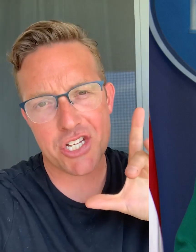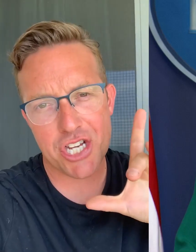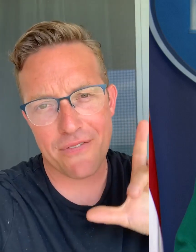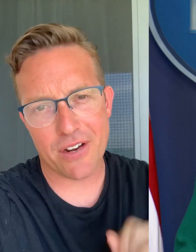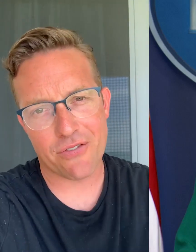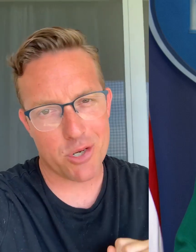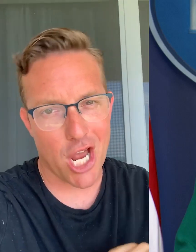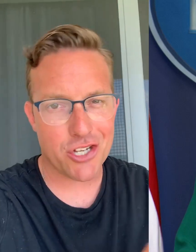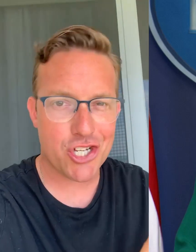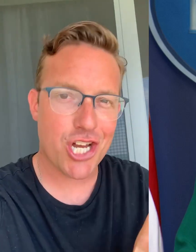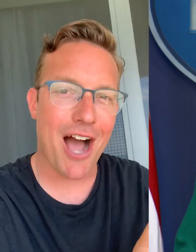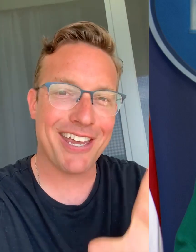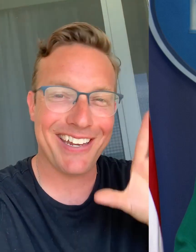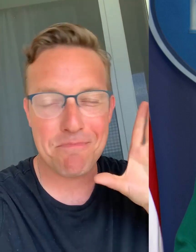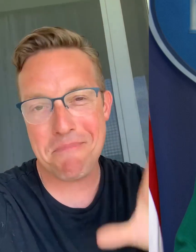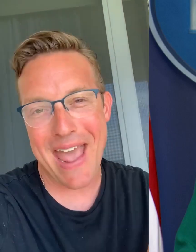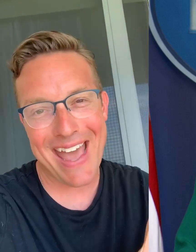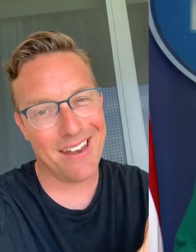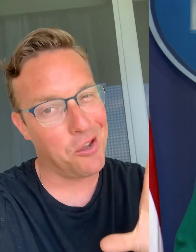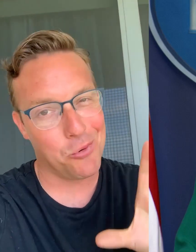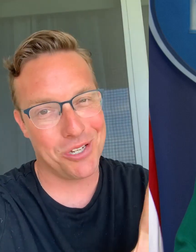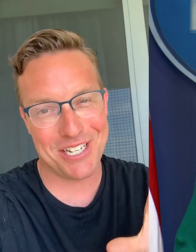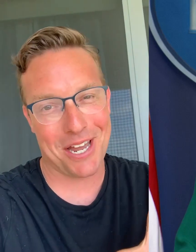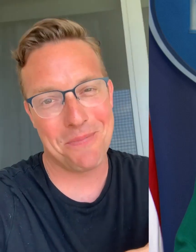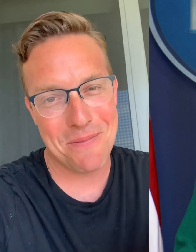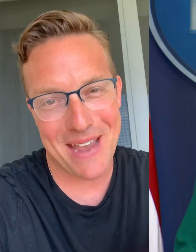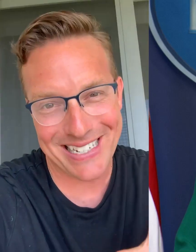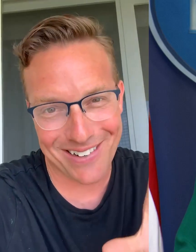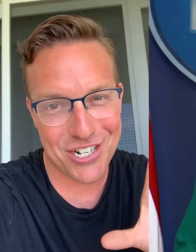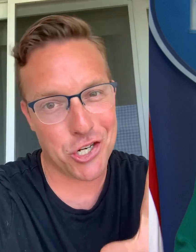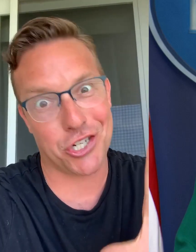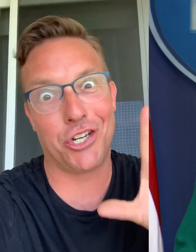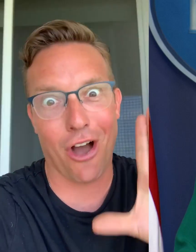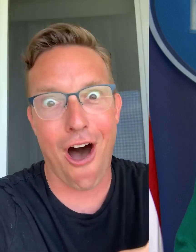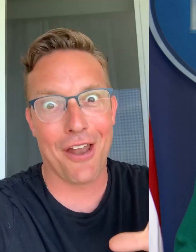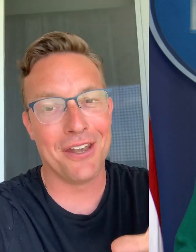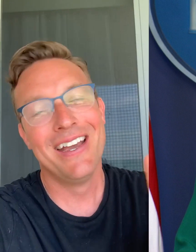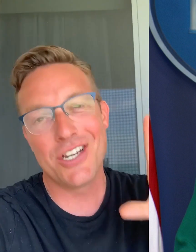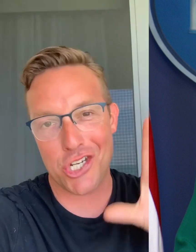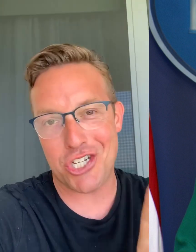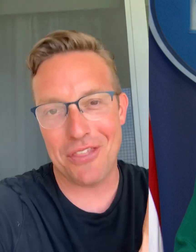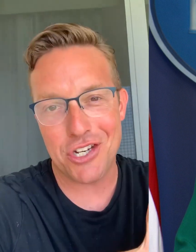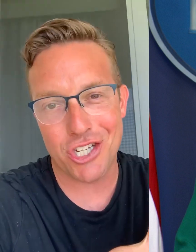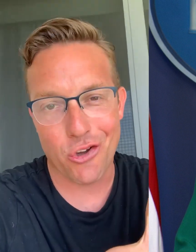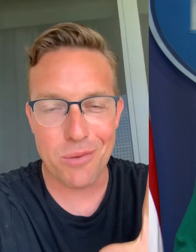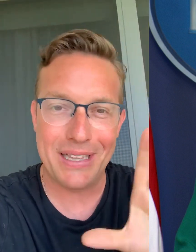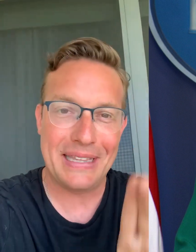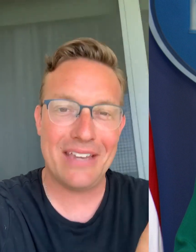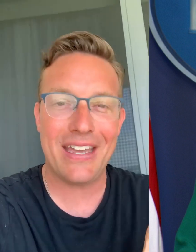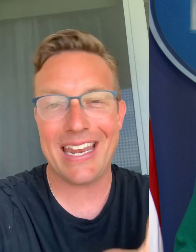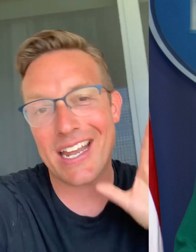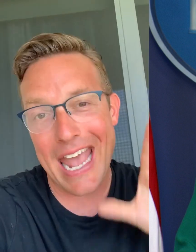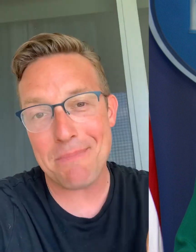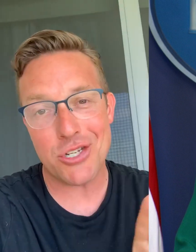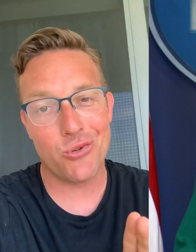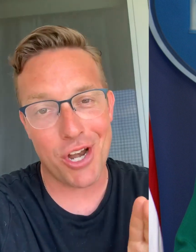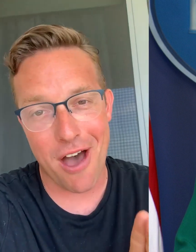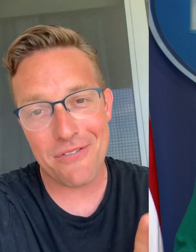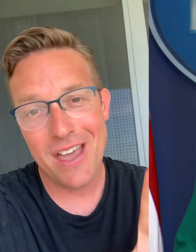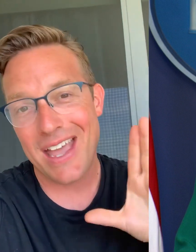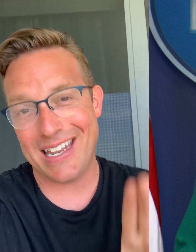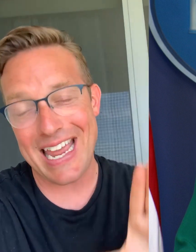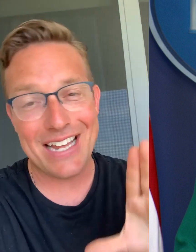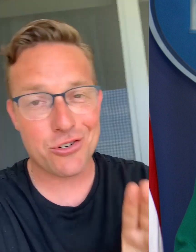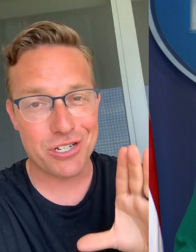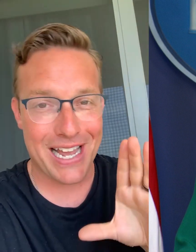Sickening stuff here from Jen Psaki. Man, is it going to be amazing when she's gone. She said that she's going to be leaving and it can't be soon